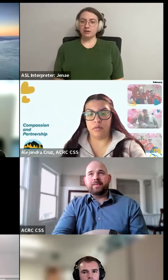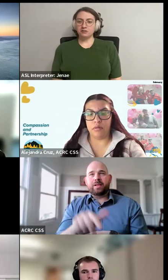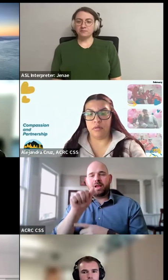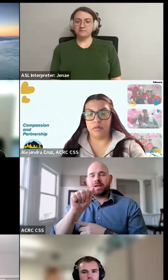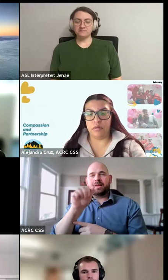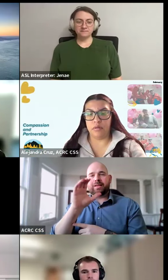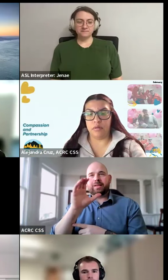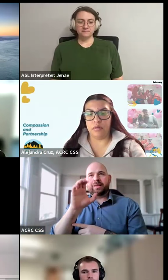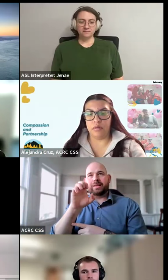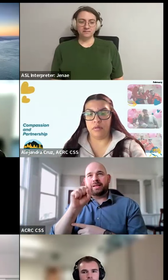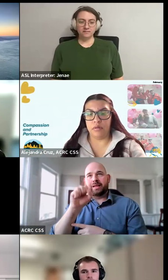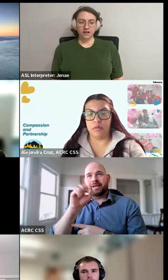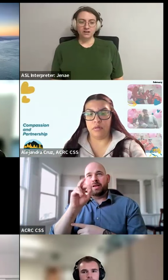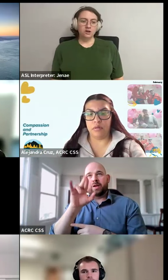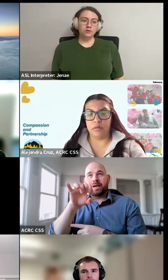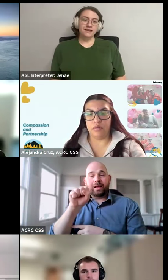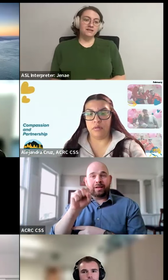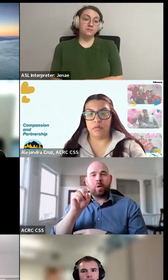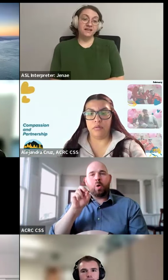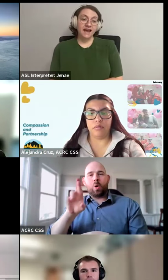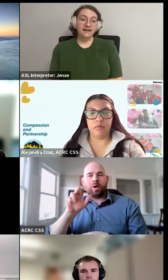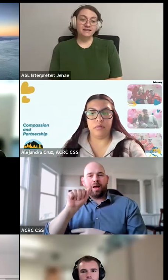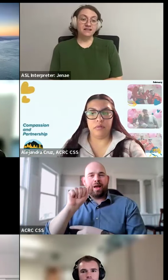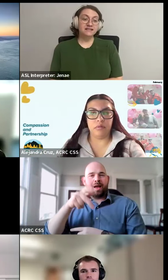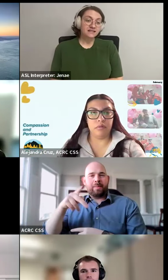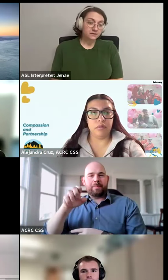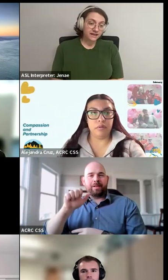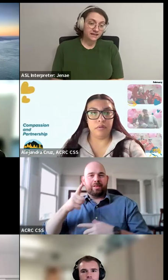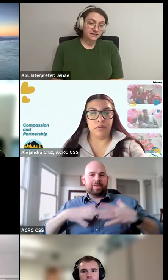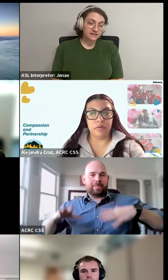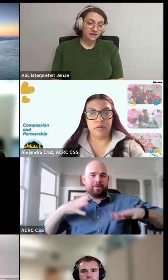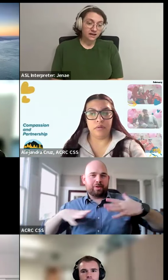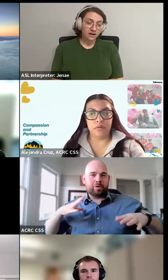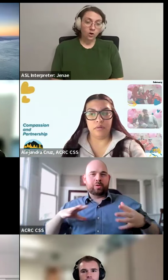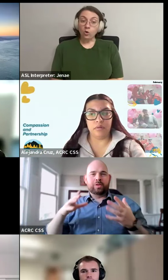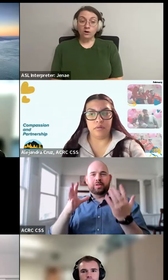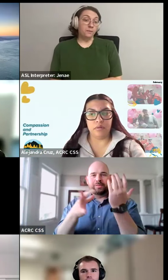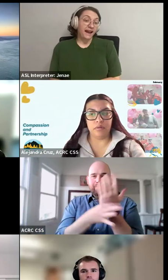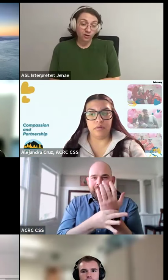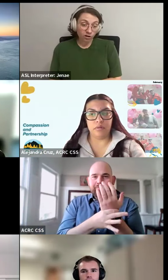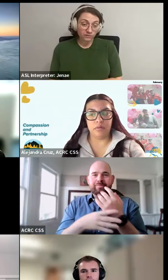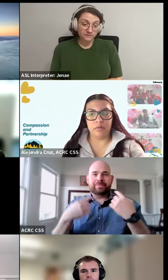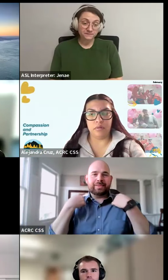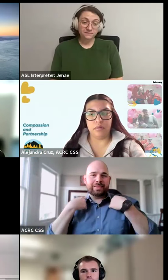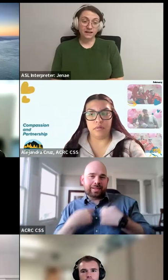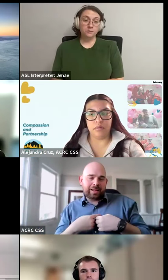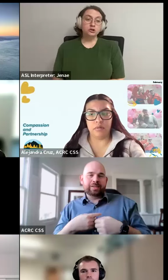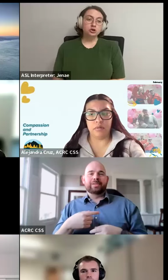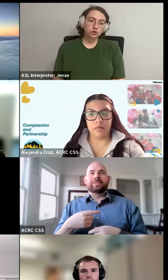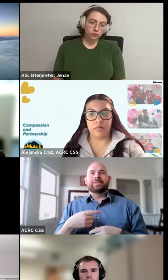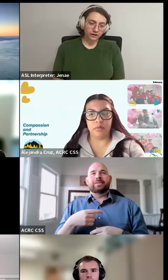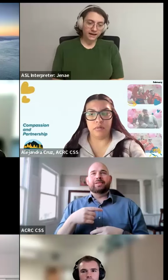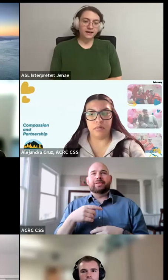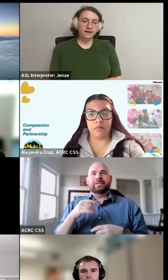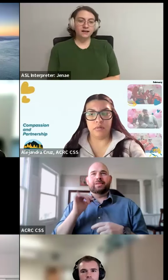Sign Language. So this could be ASL accessories or apparel. It could